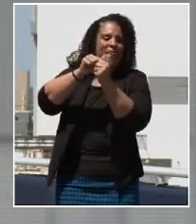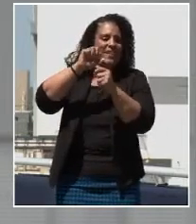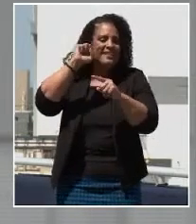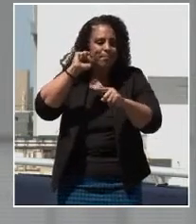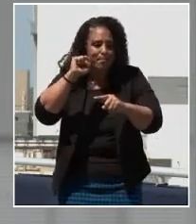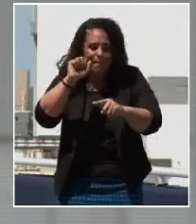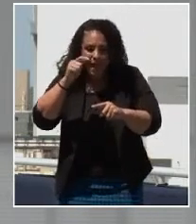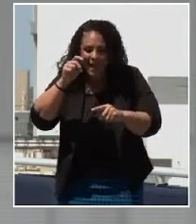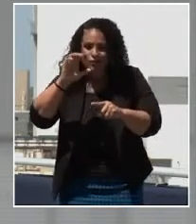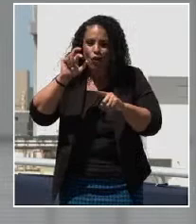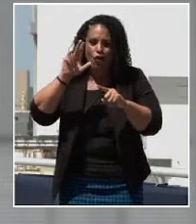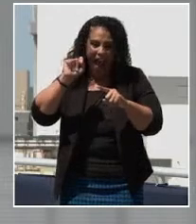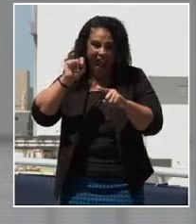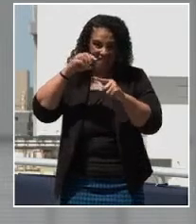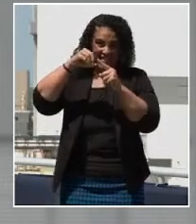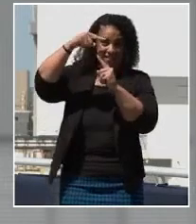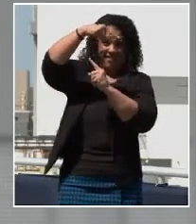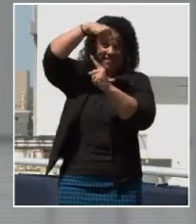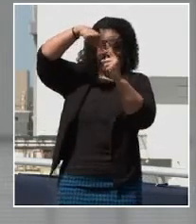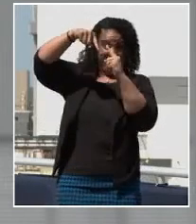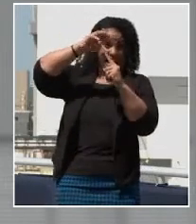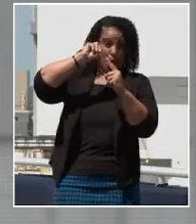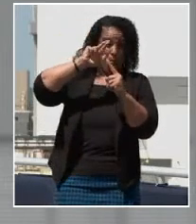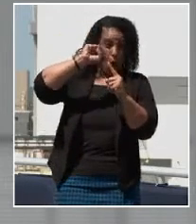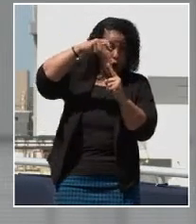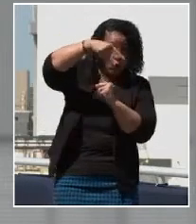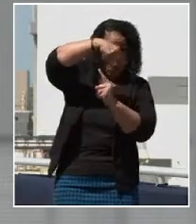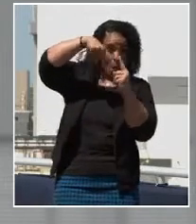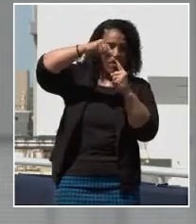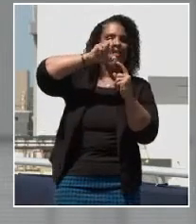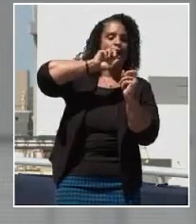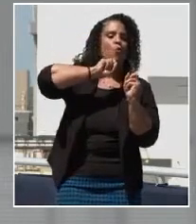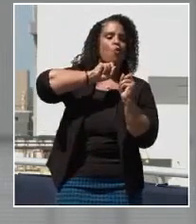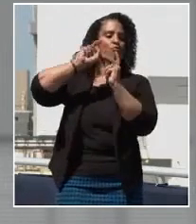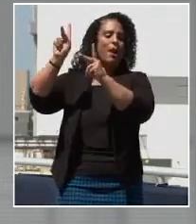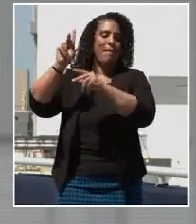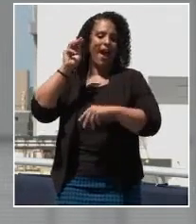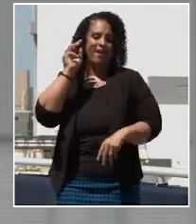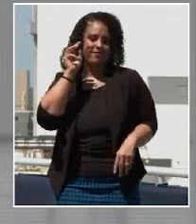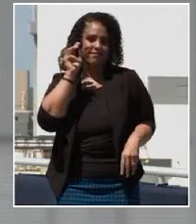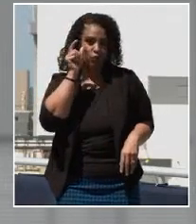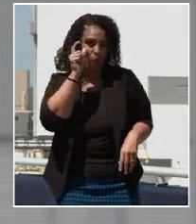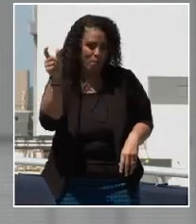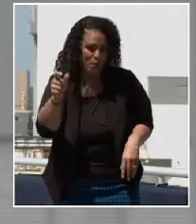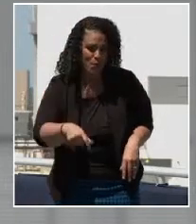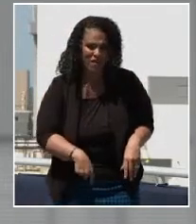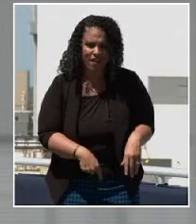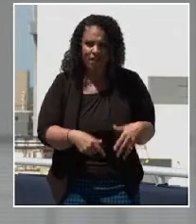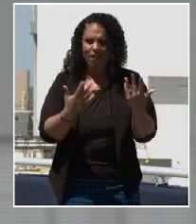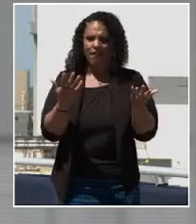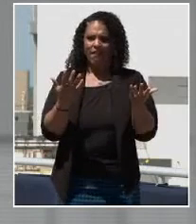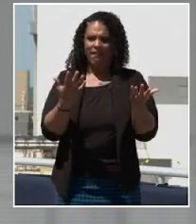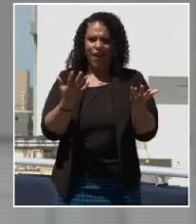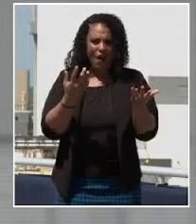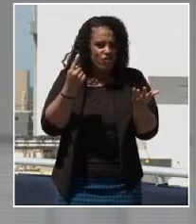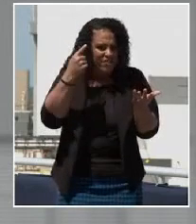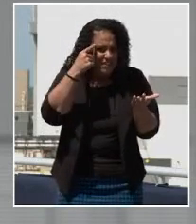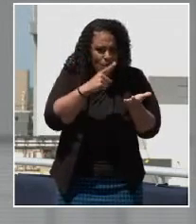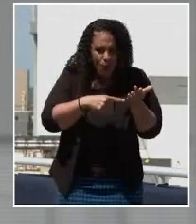Martian orbit that'll bring it back to the Moon just think what we're going to see in those